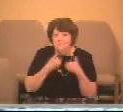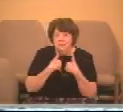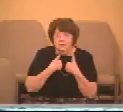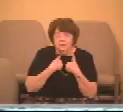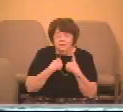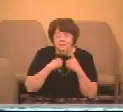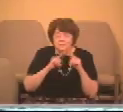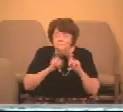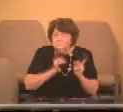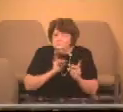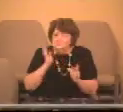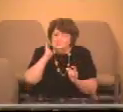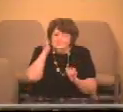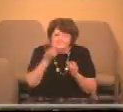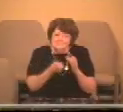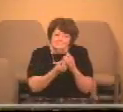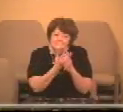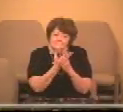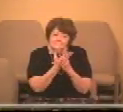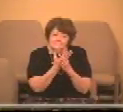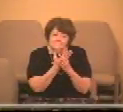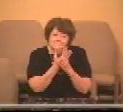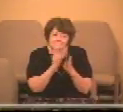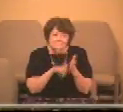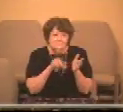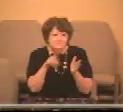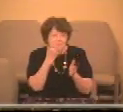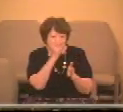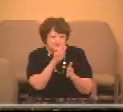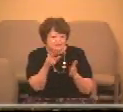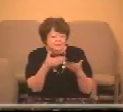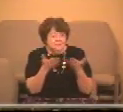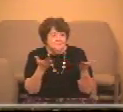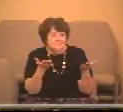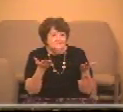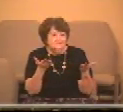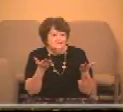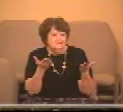will grow. Here's another picture. What do you see here?